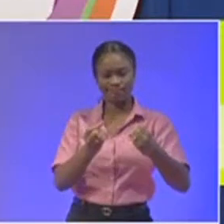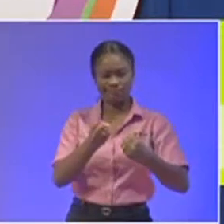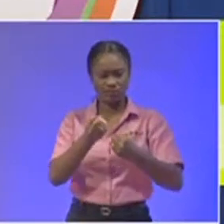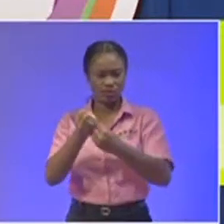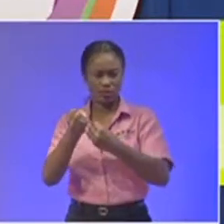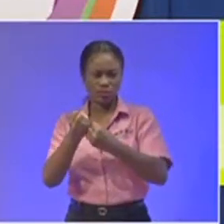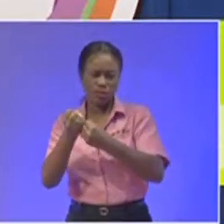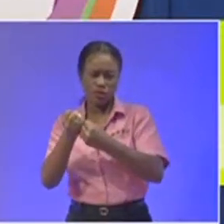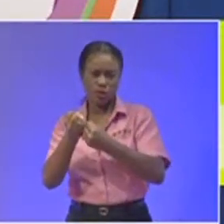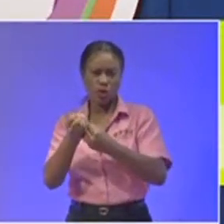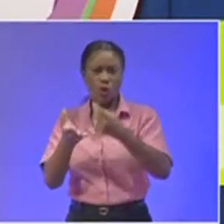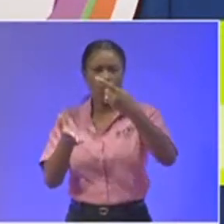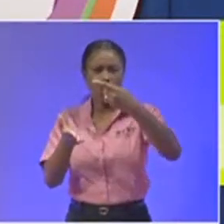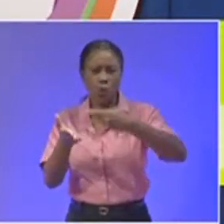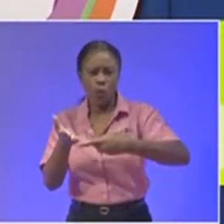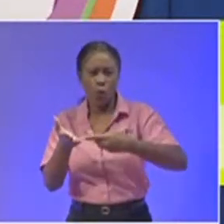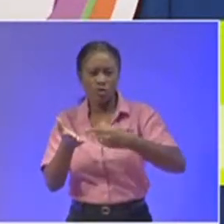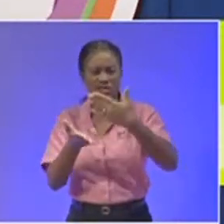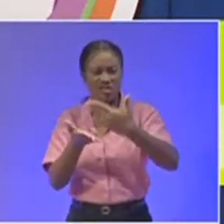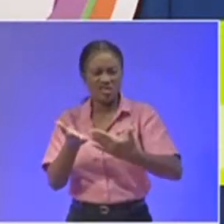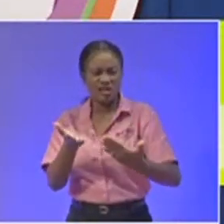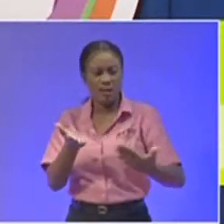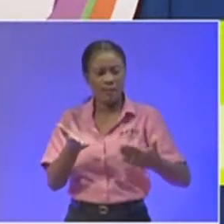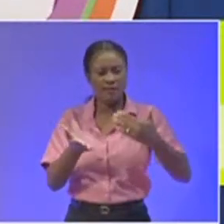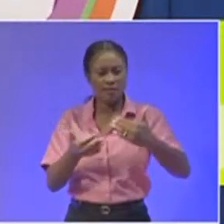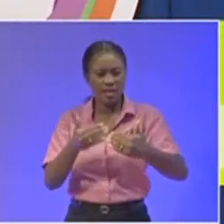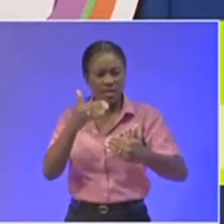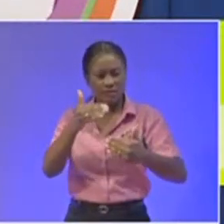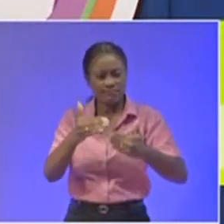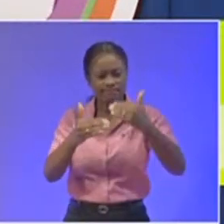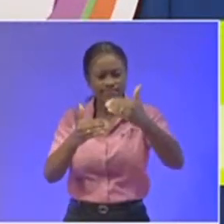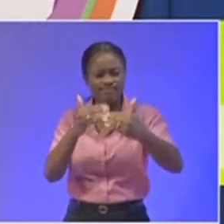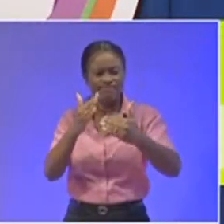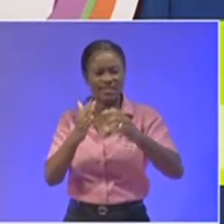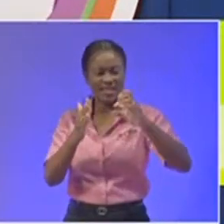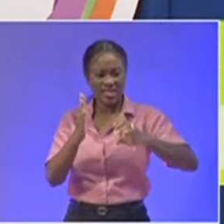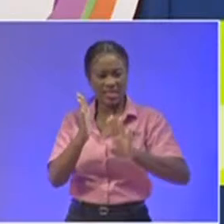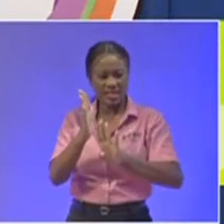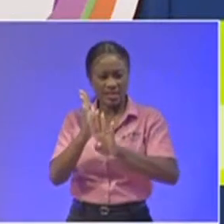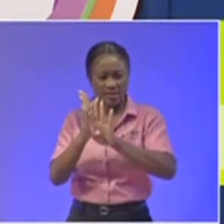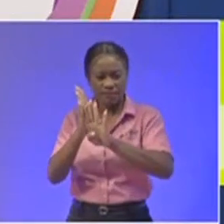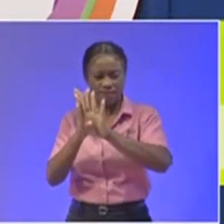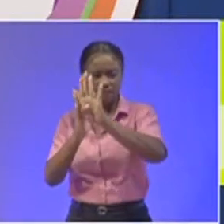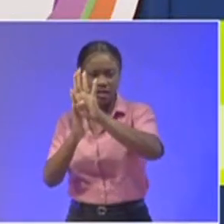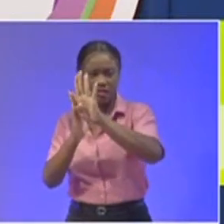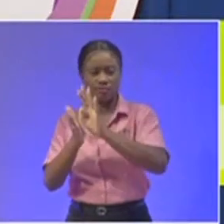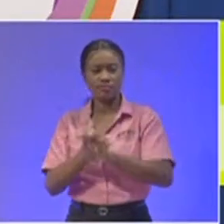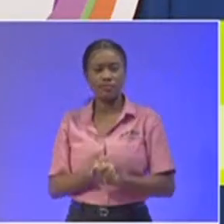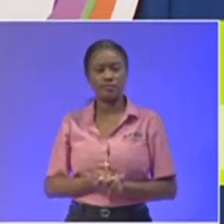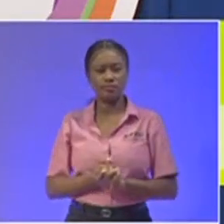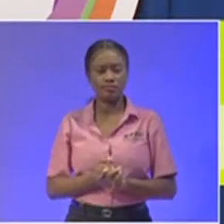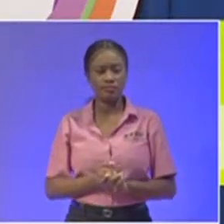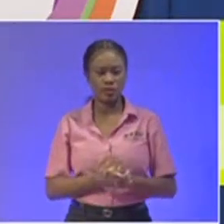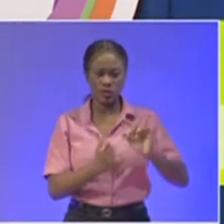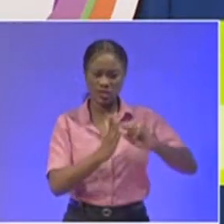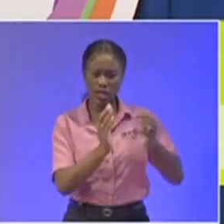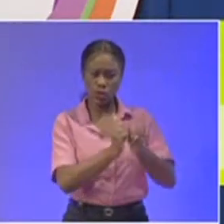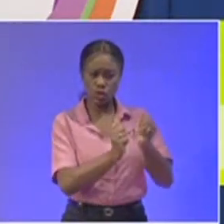are some of the incremental things, those building blocks that you would want to see in such a policy. Dr. Skerritt, we start with